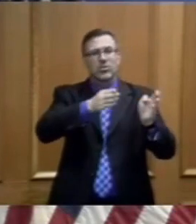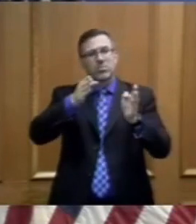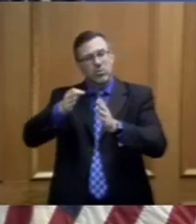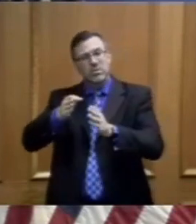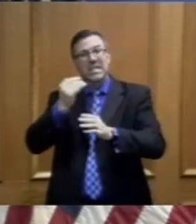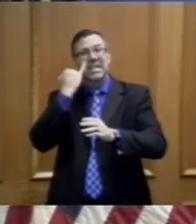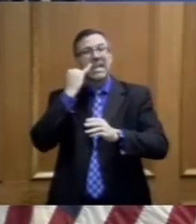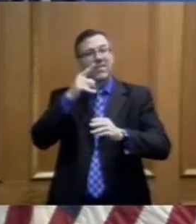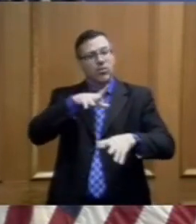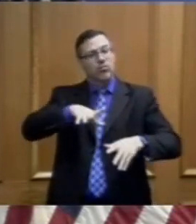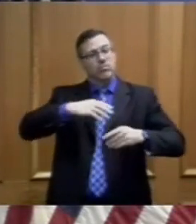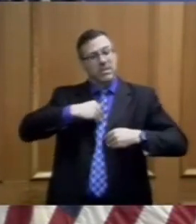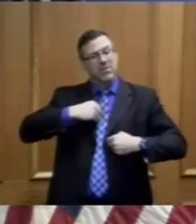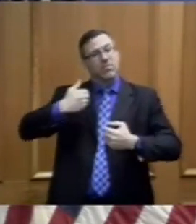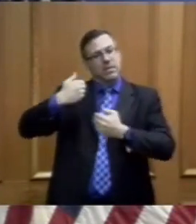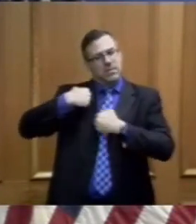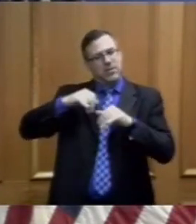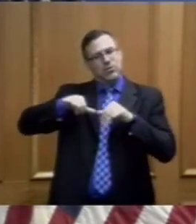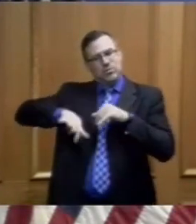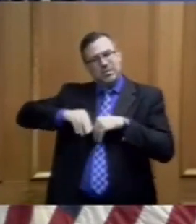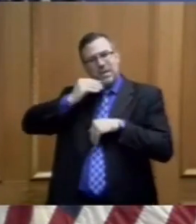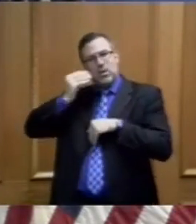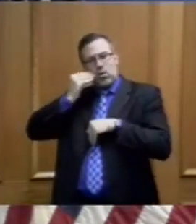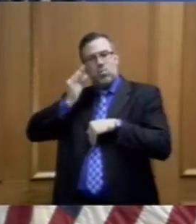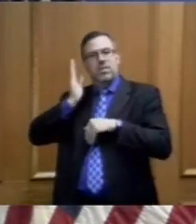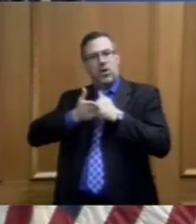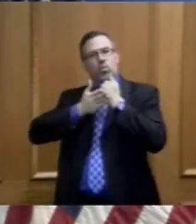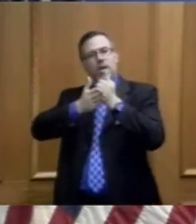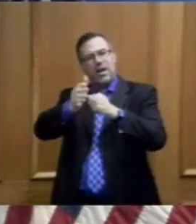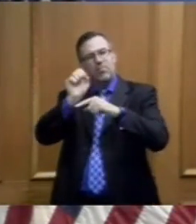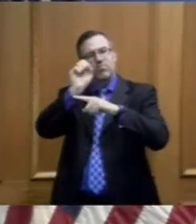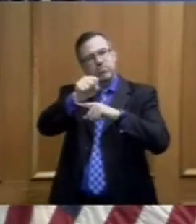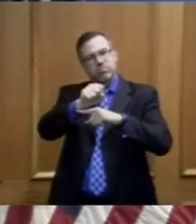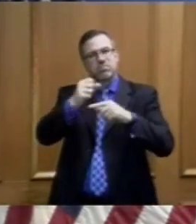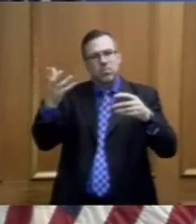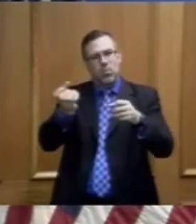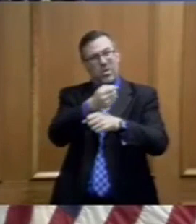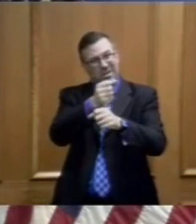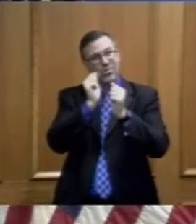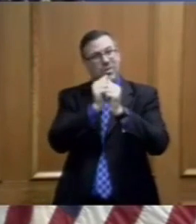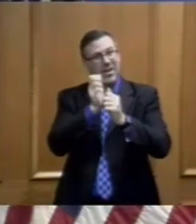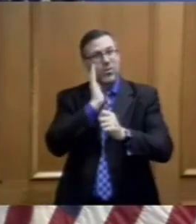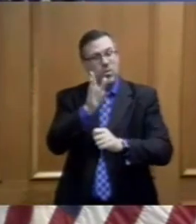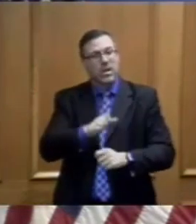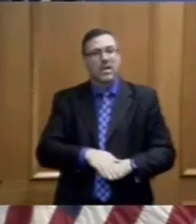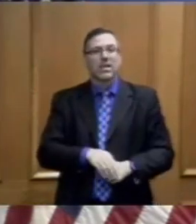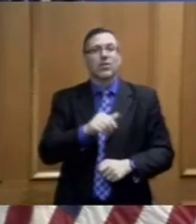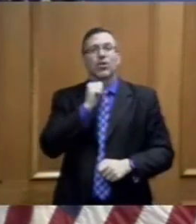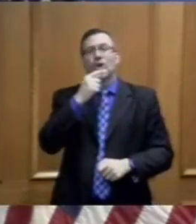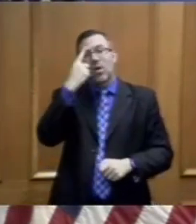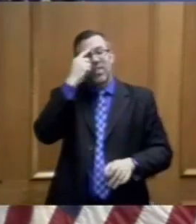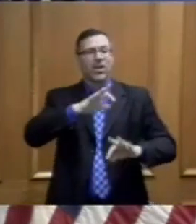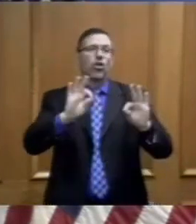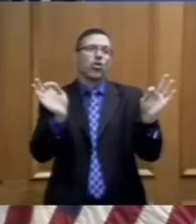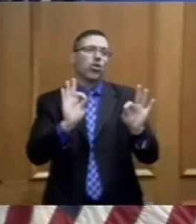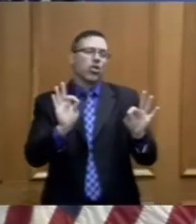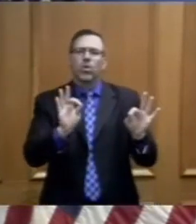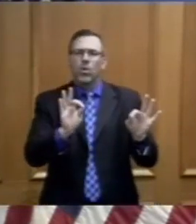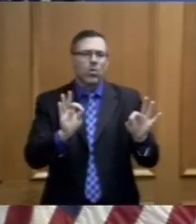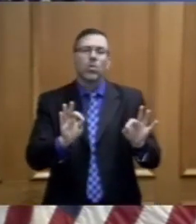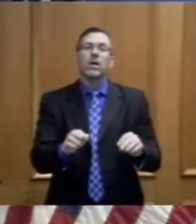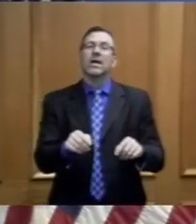this with us doing that together. We must work together. We must take this seriously. We must stay at